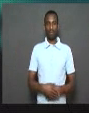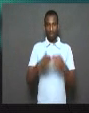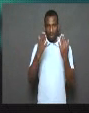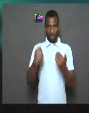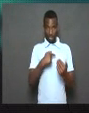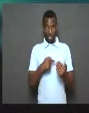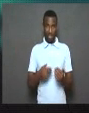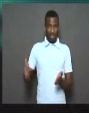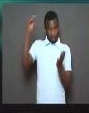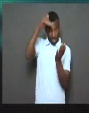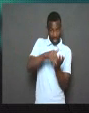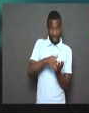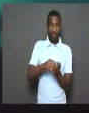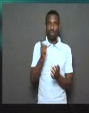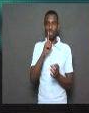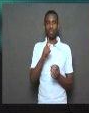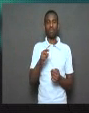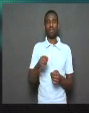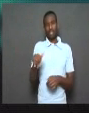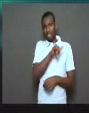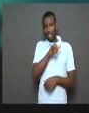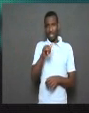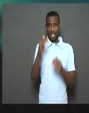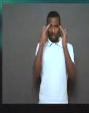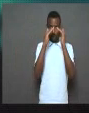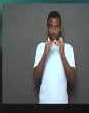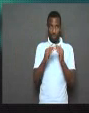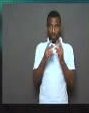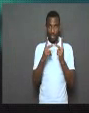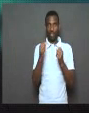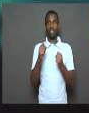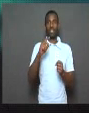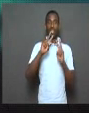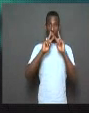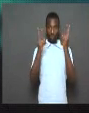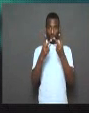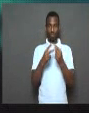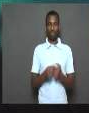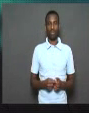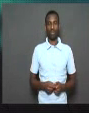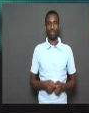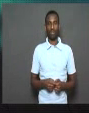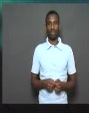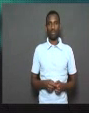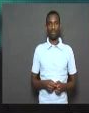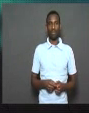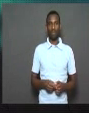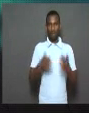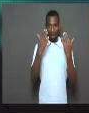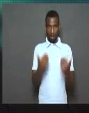We can also infer the same equation for volume. Taking